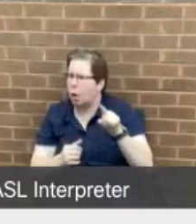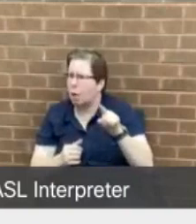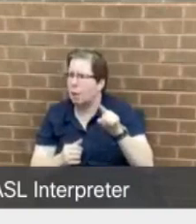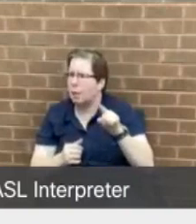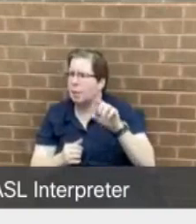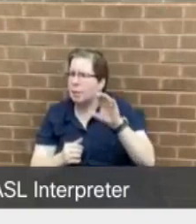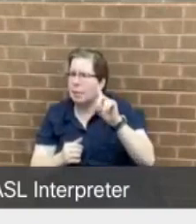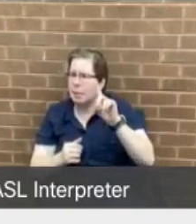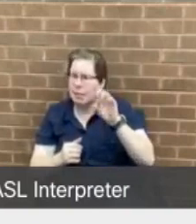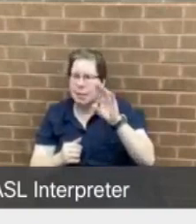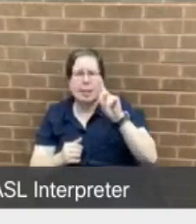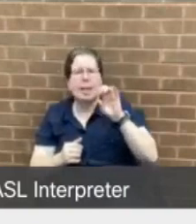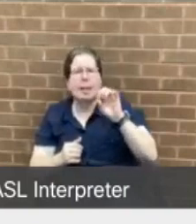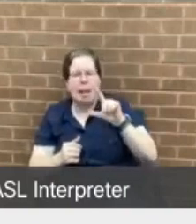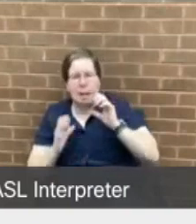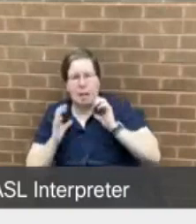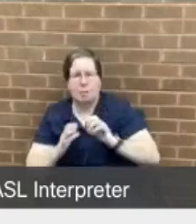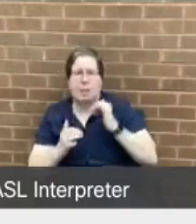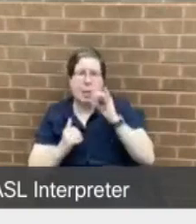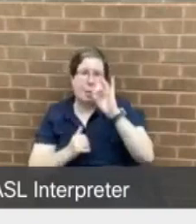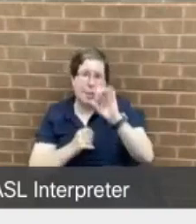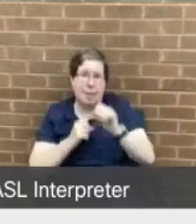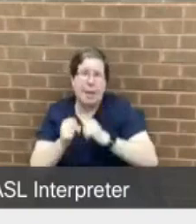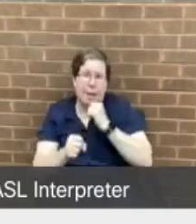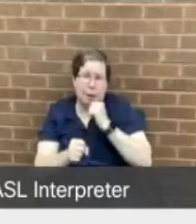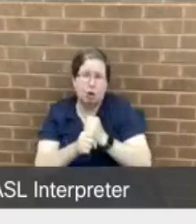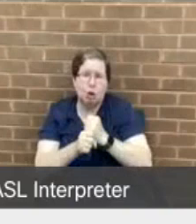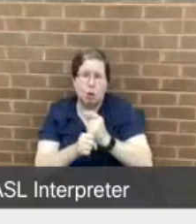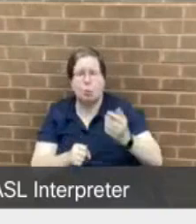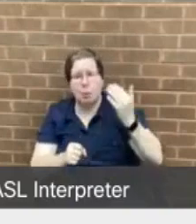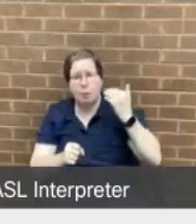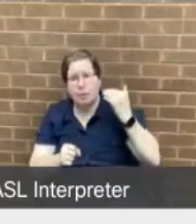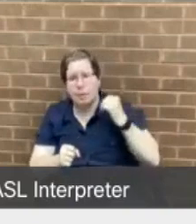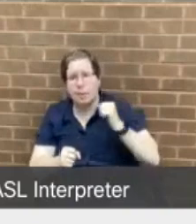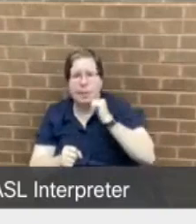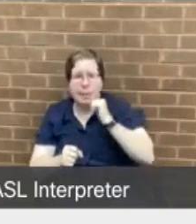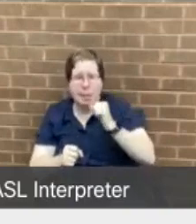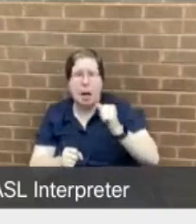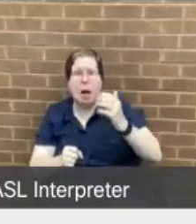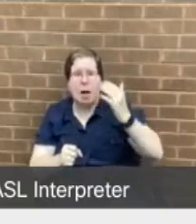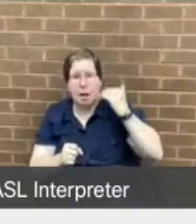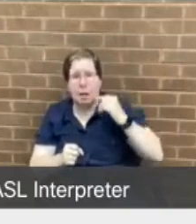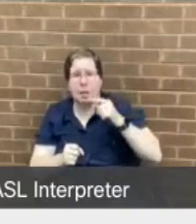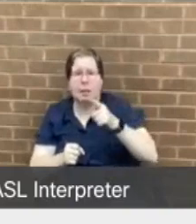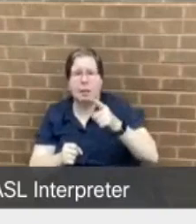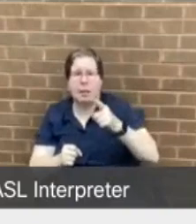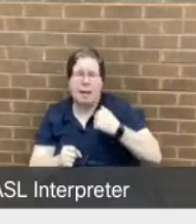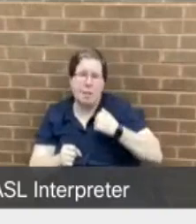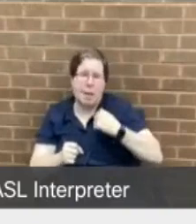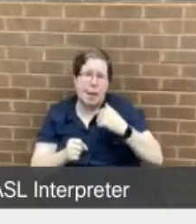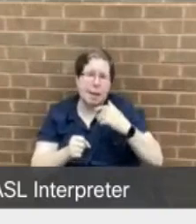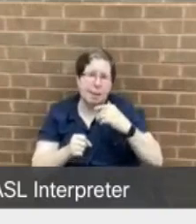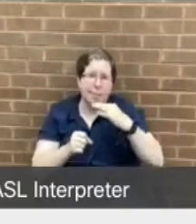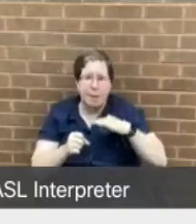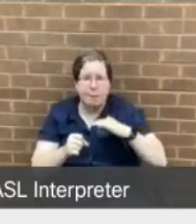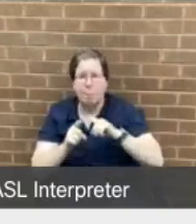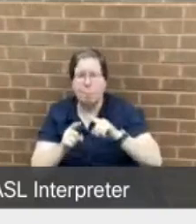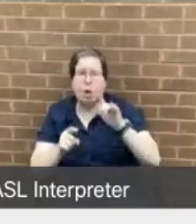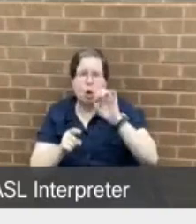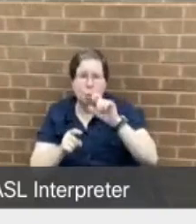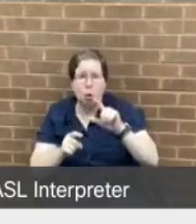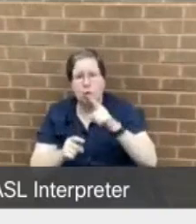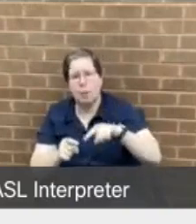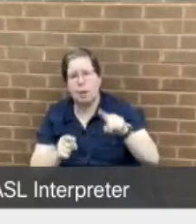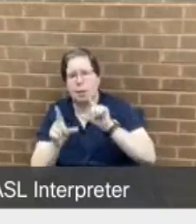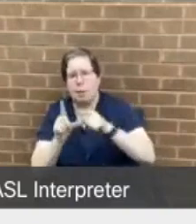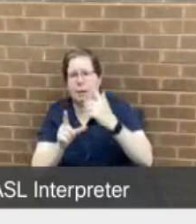dates on all their products will now be 8 years. Previously, non-commercial customers enjoyed that benefit, but for our commercial customers, they expired